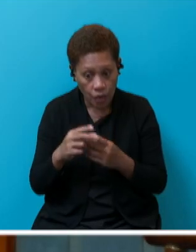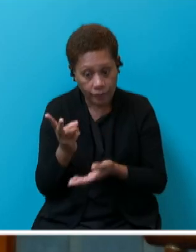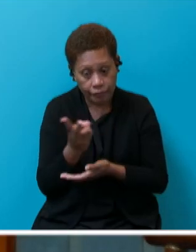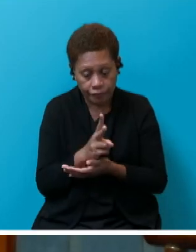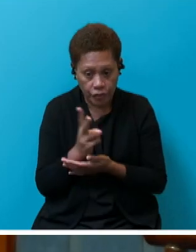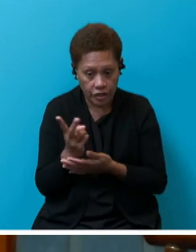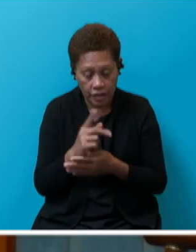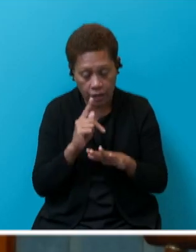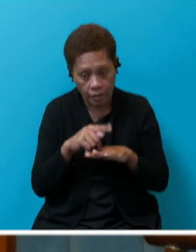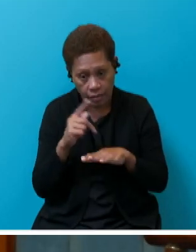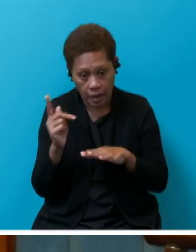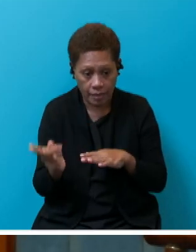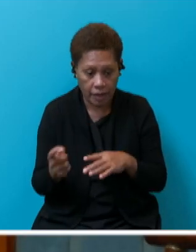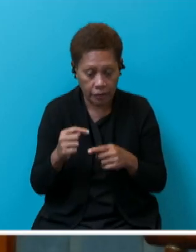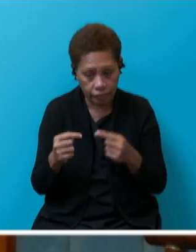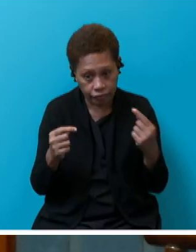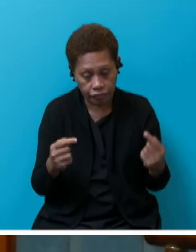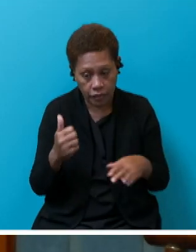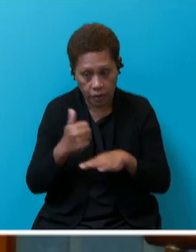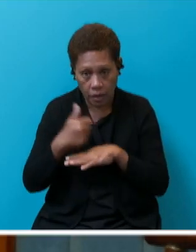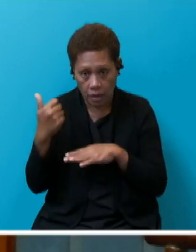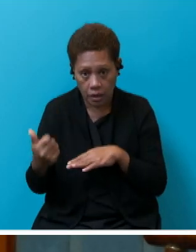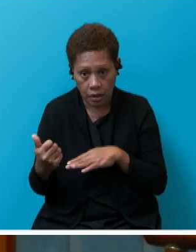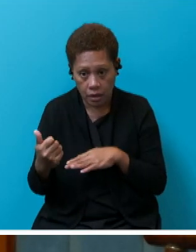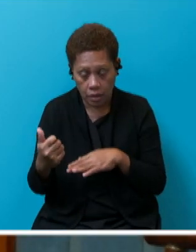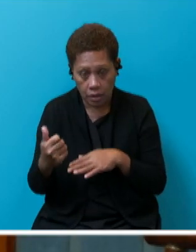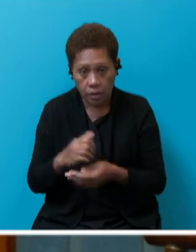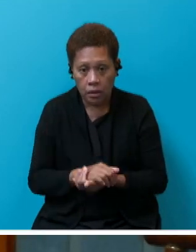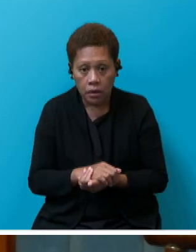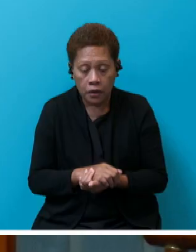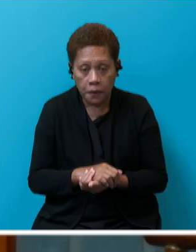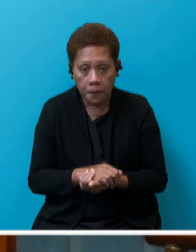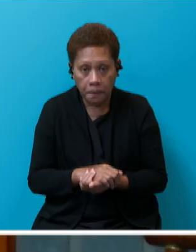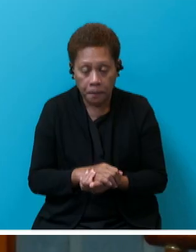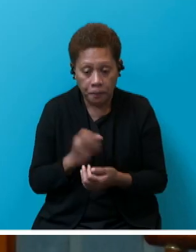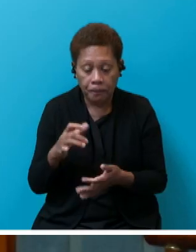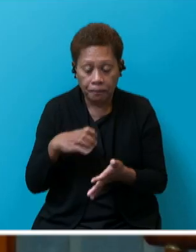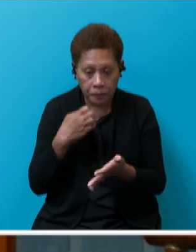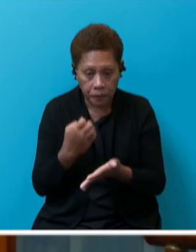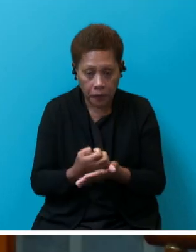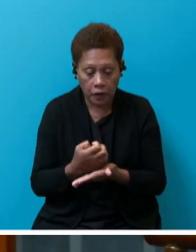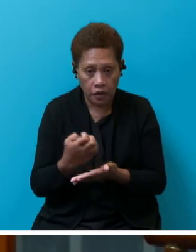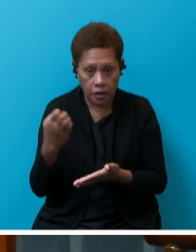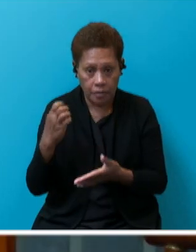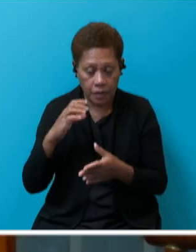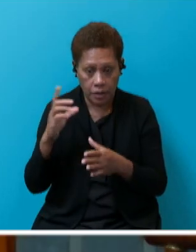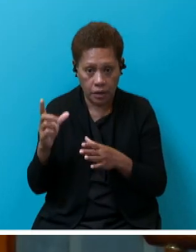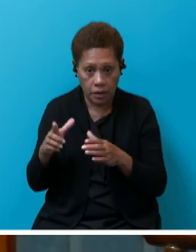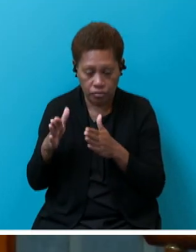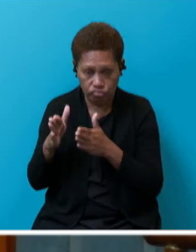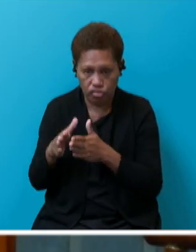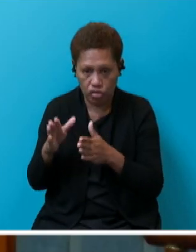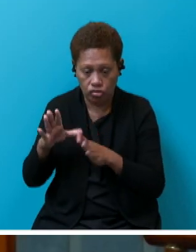House after it went through a bipartisan economic subcommittee. The